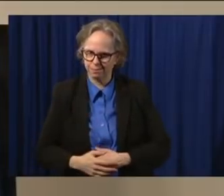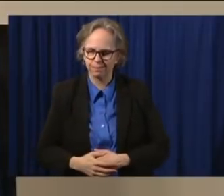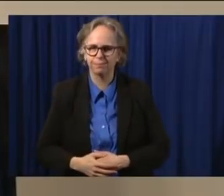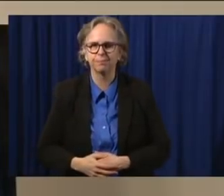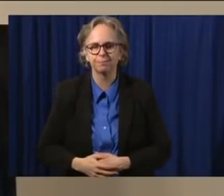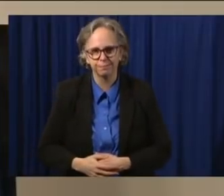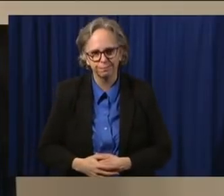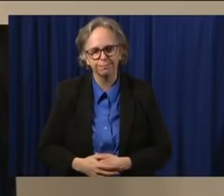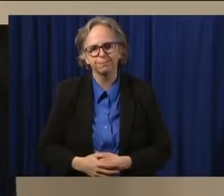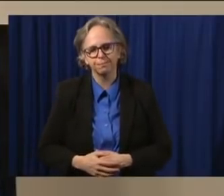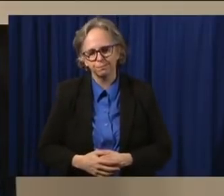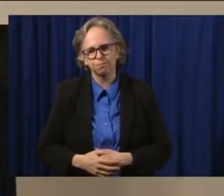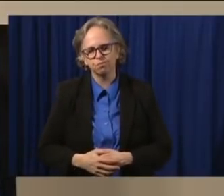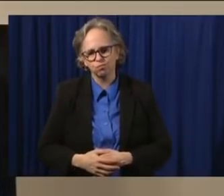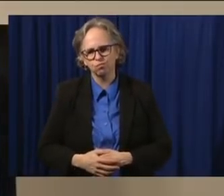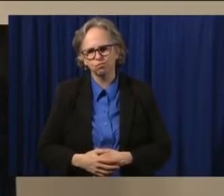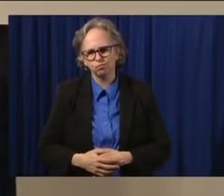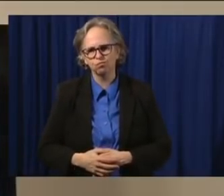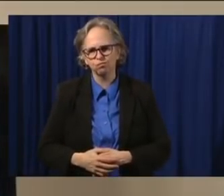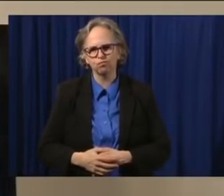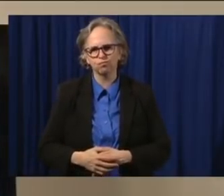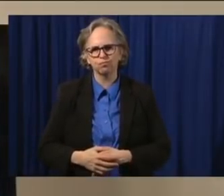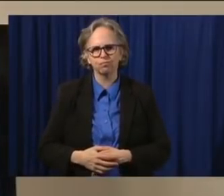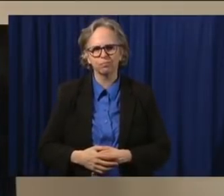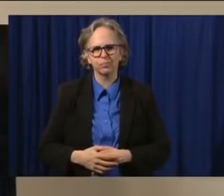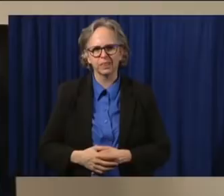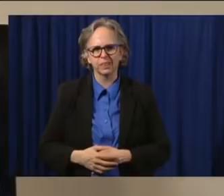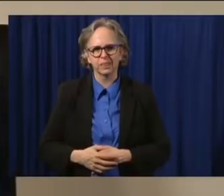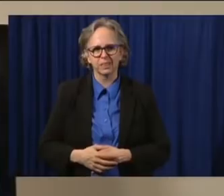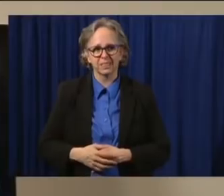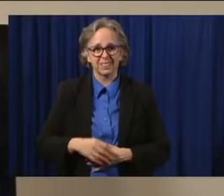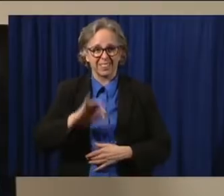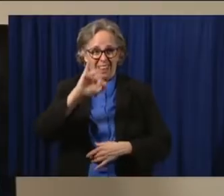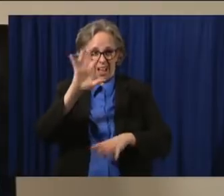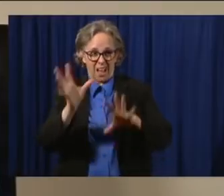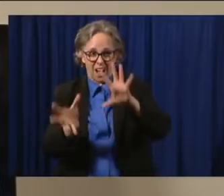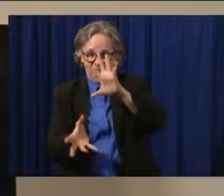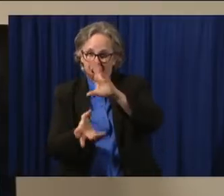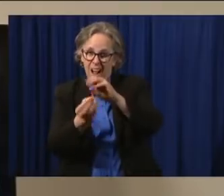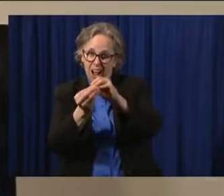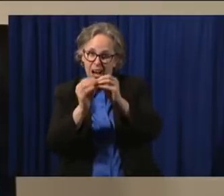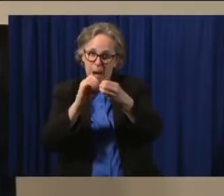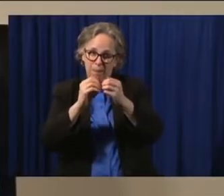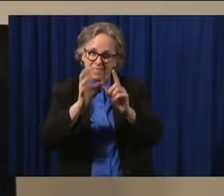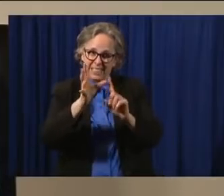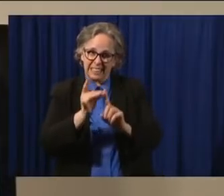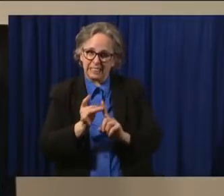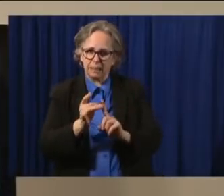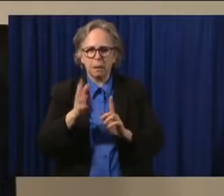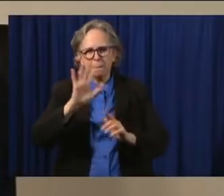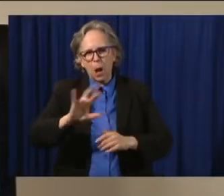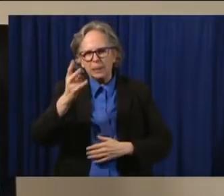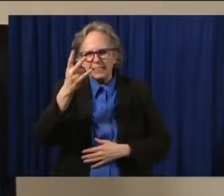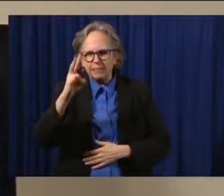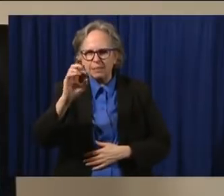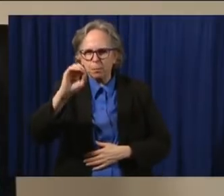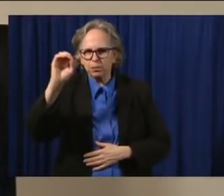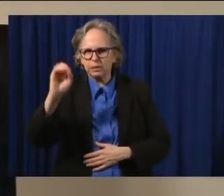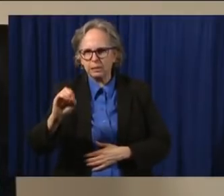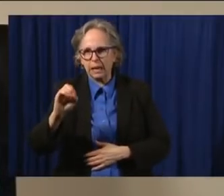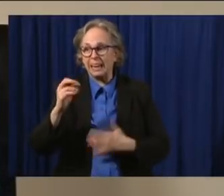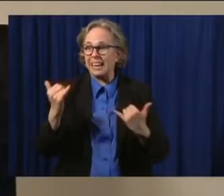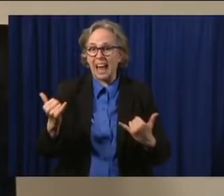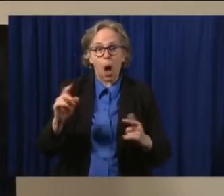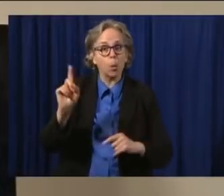We are having about, of all our cases, 17% result in a hospitalization and